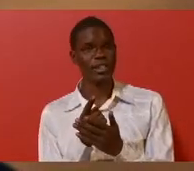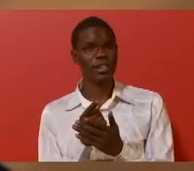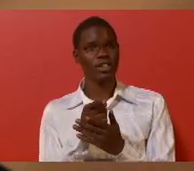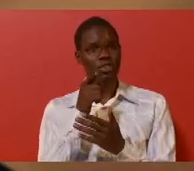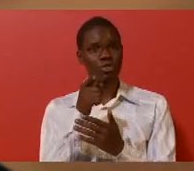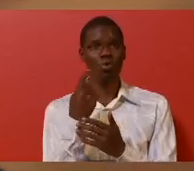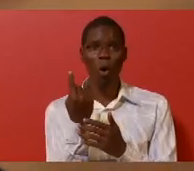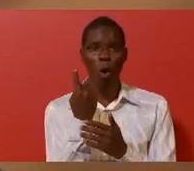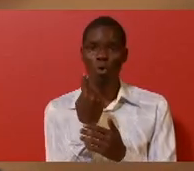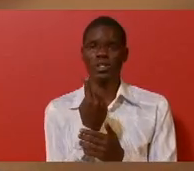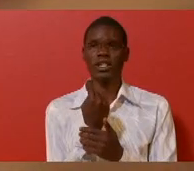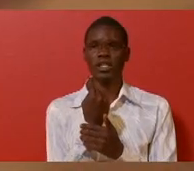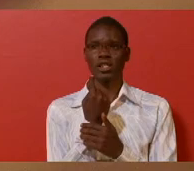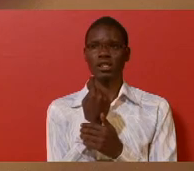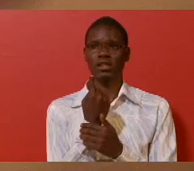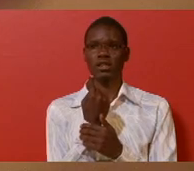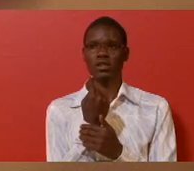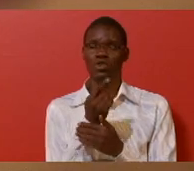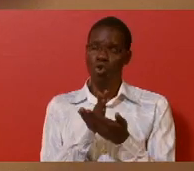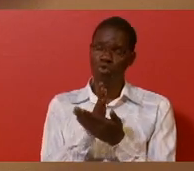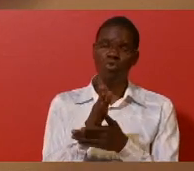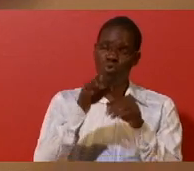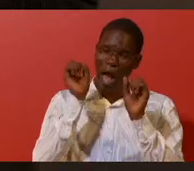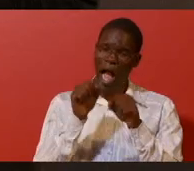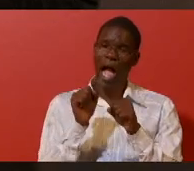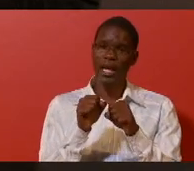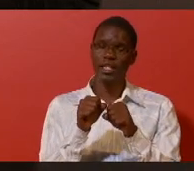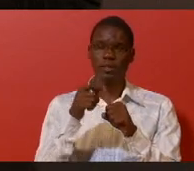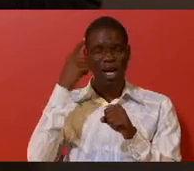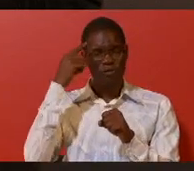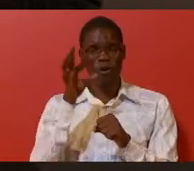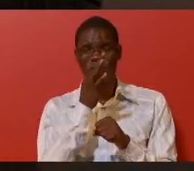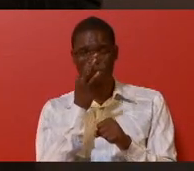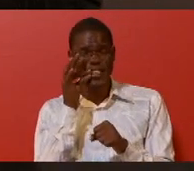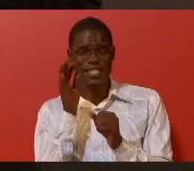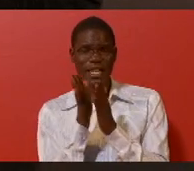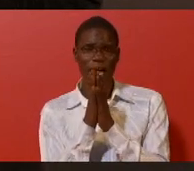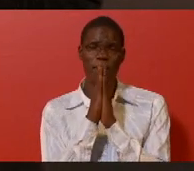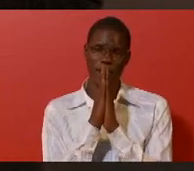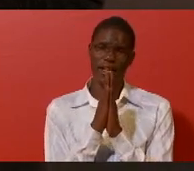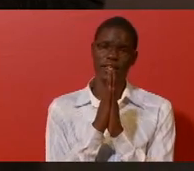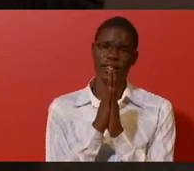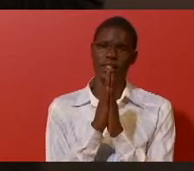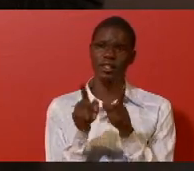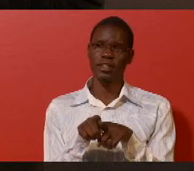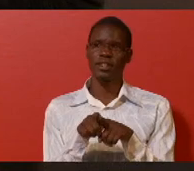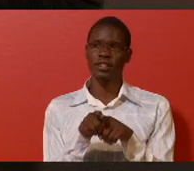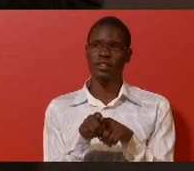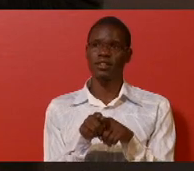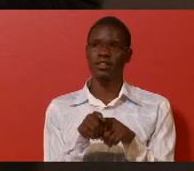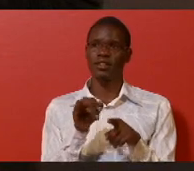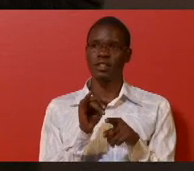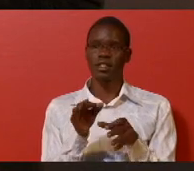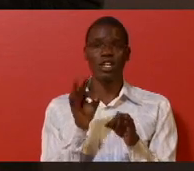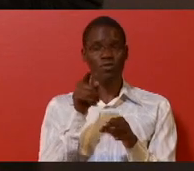you should just by mutual consent for fasting and prayer. So I like to say, if you're